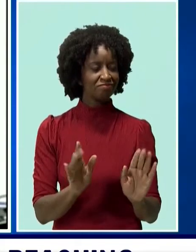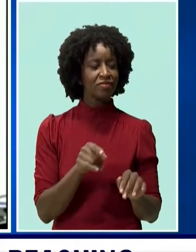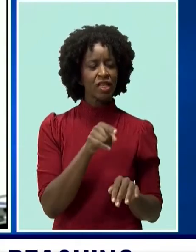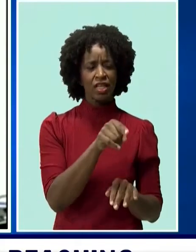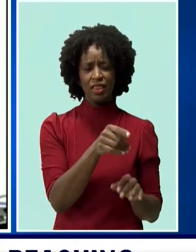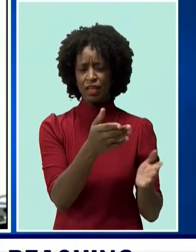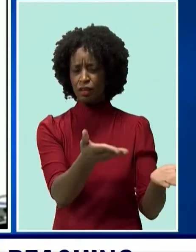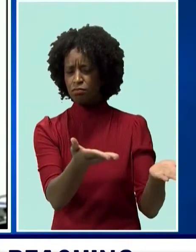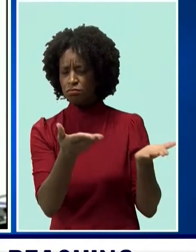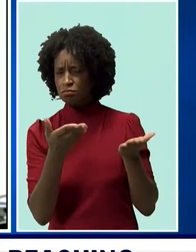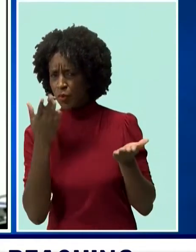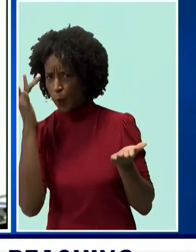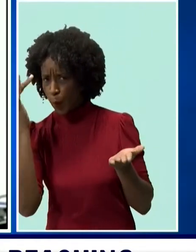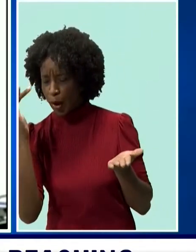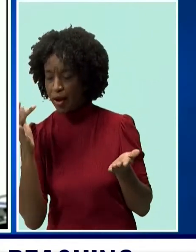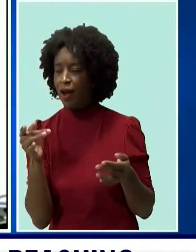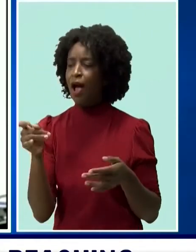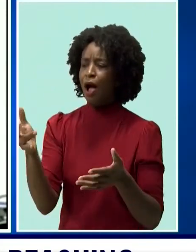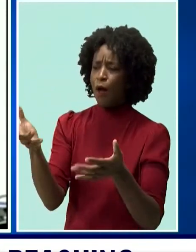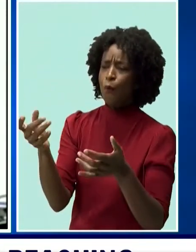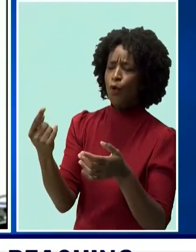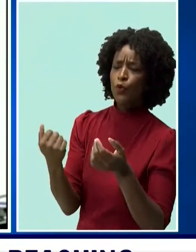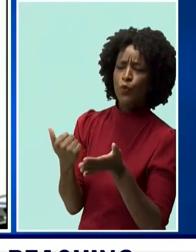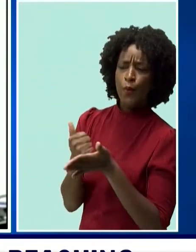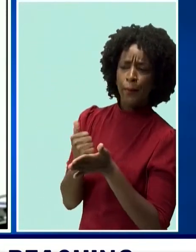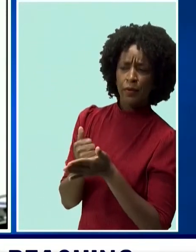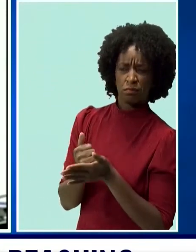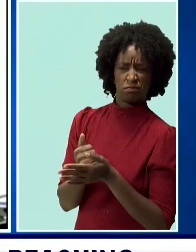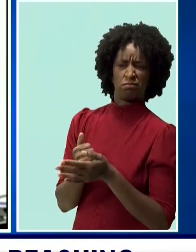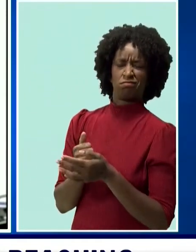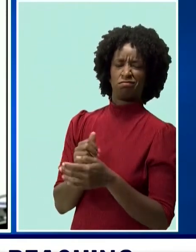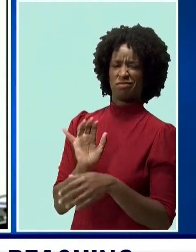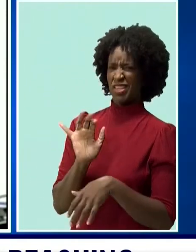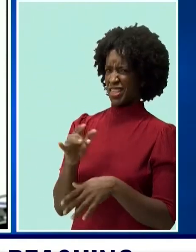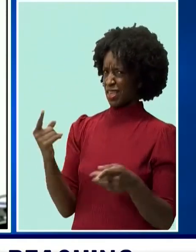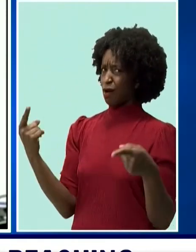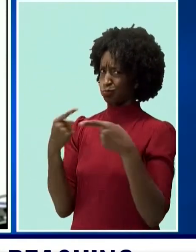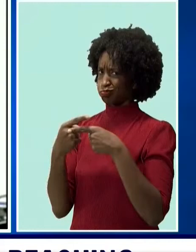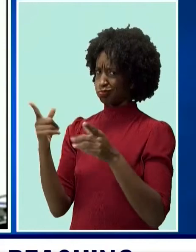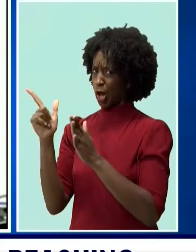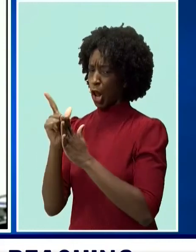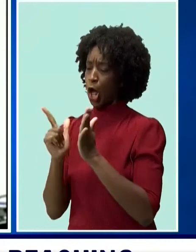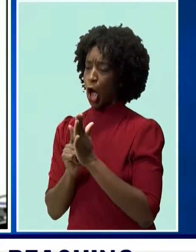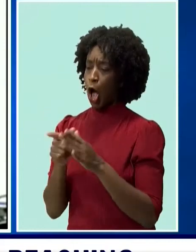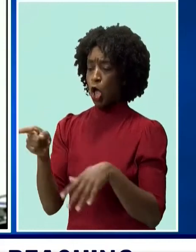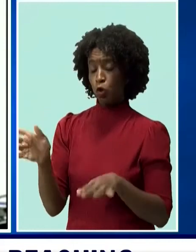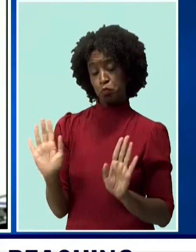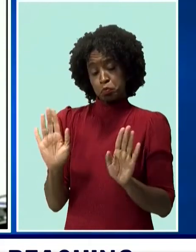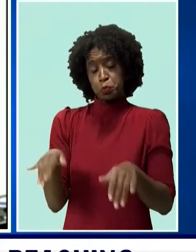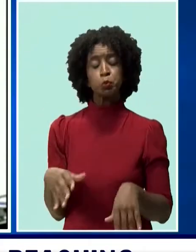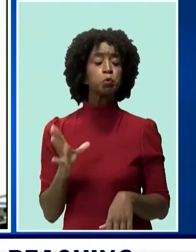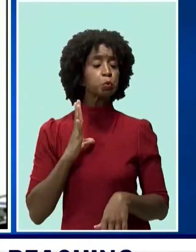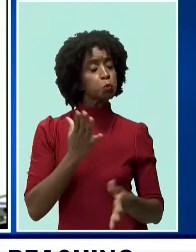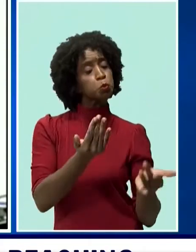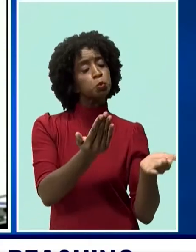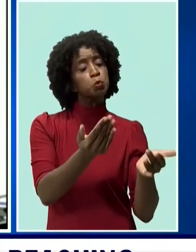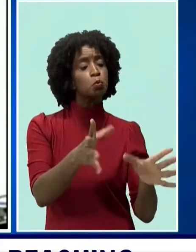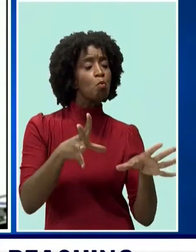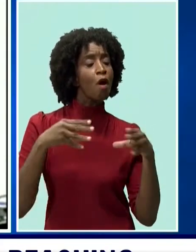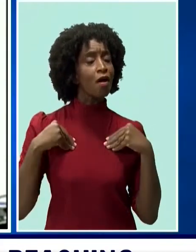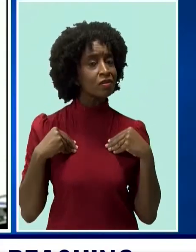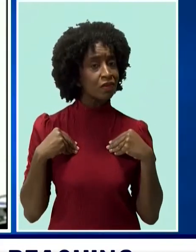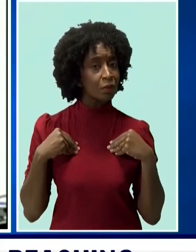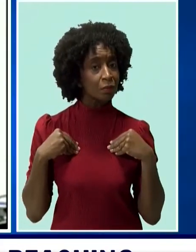intention that you would do or not do something? And did you accept it knowing that you were expected by virtue